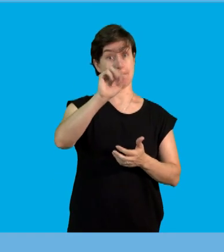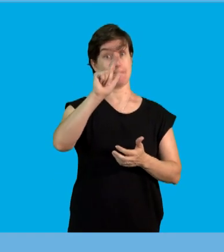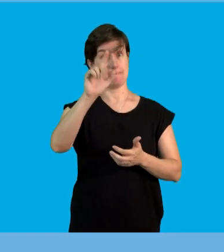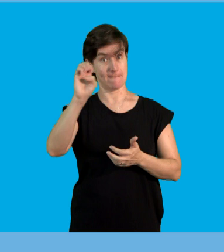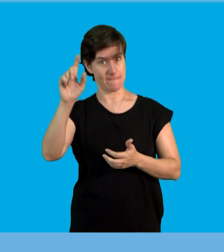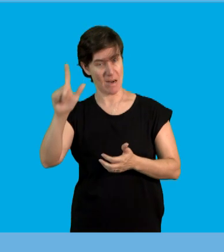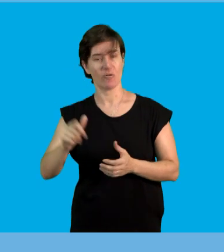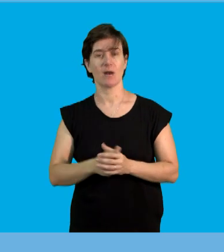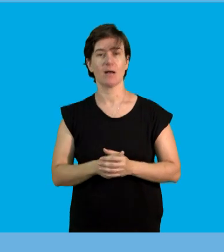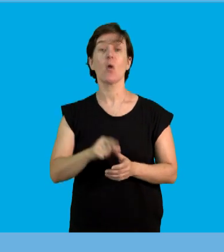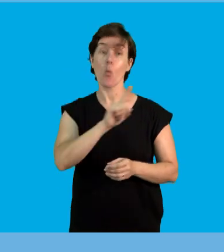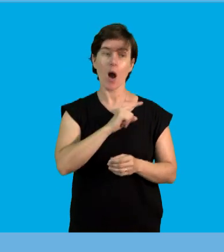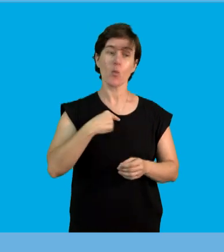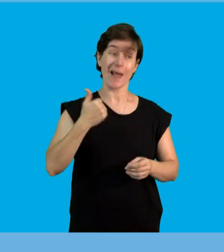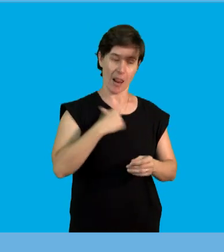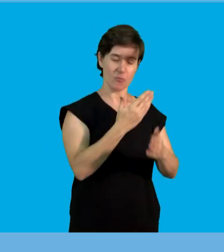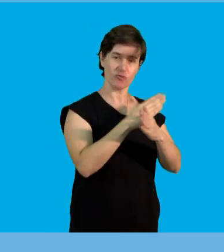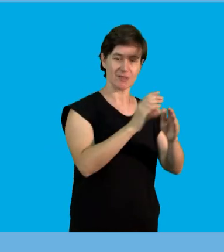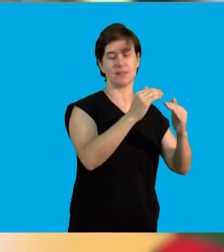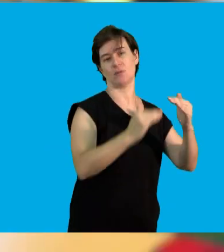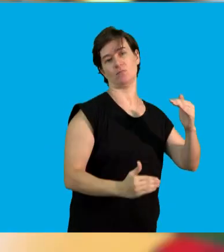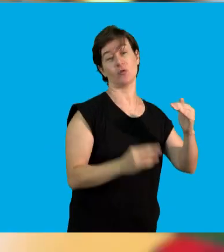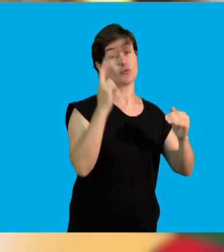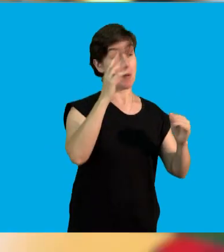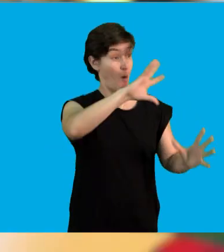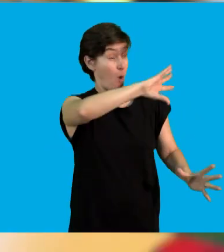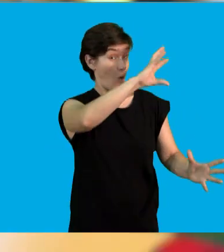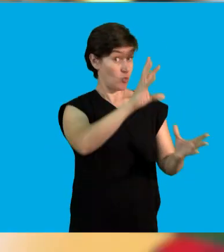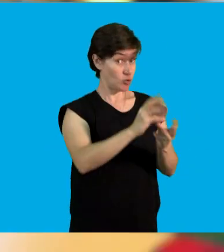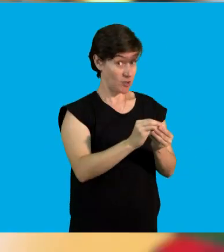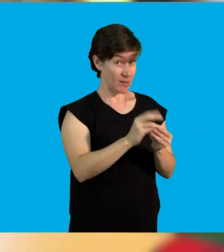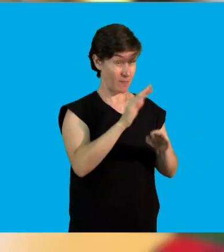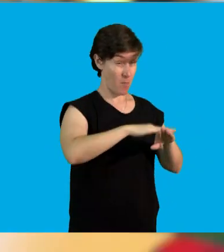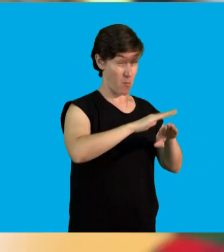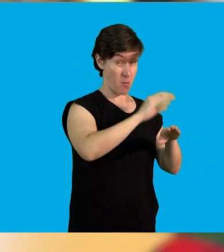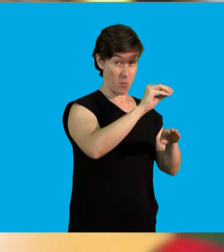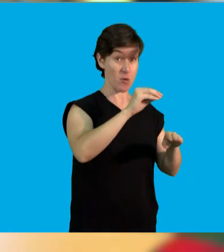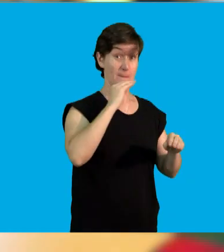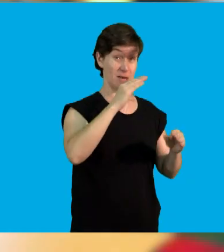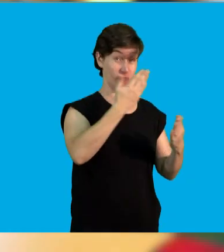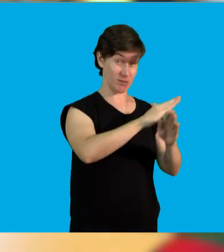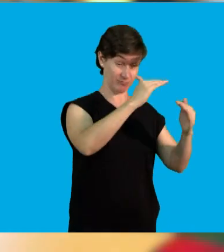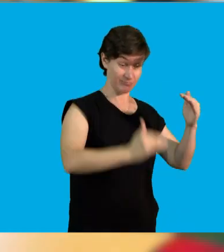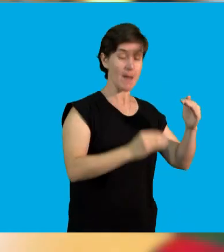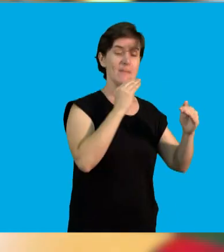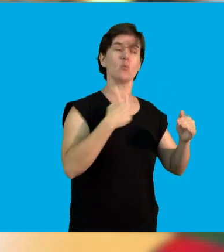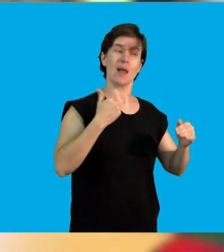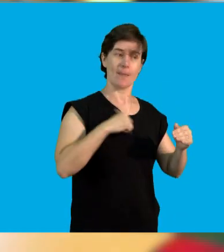voltmeter in a parallel connection, so that we can decrease the resistance that comes with that